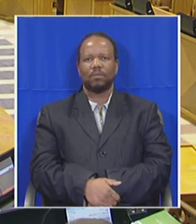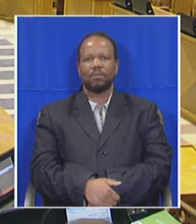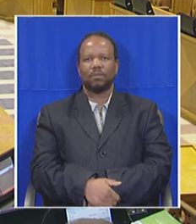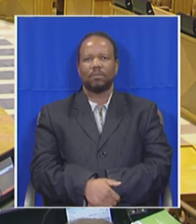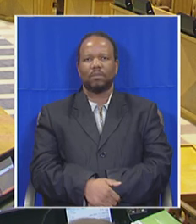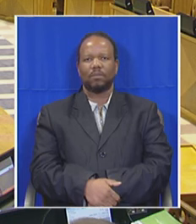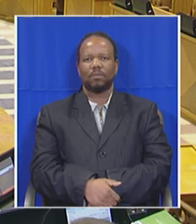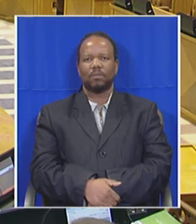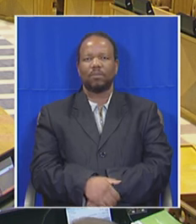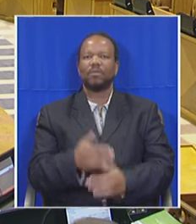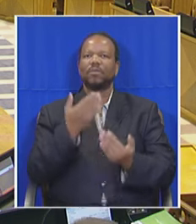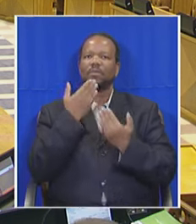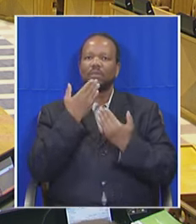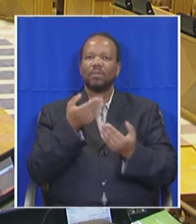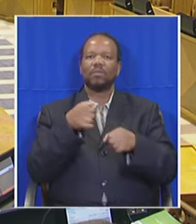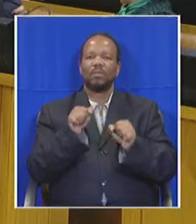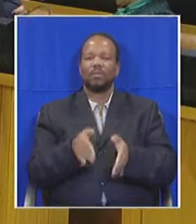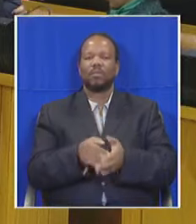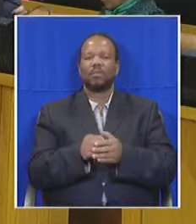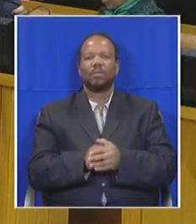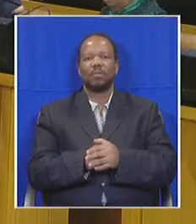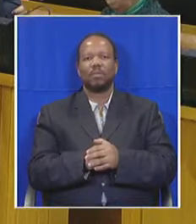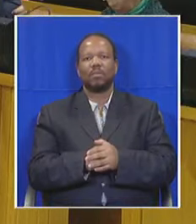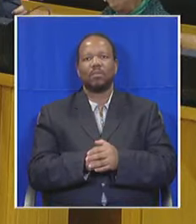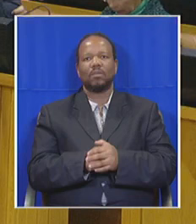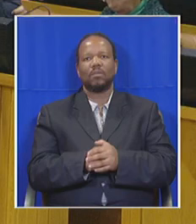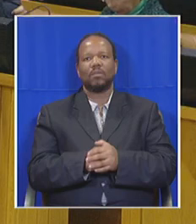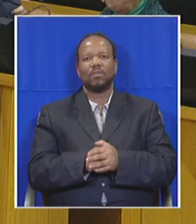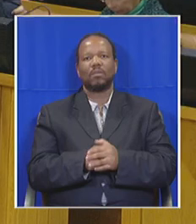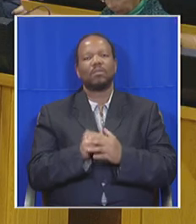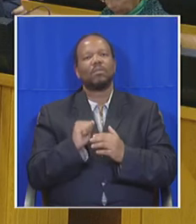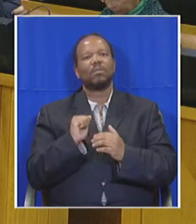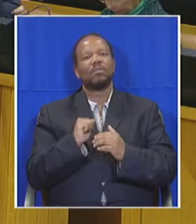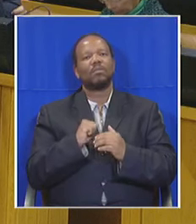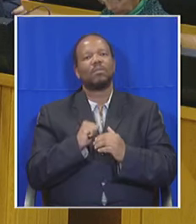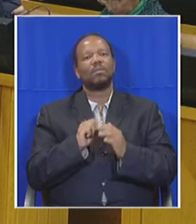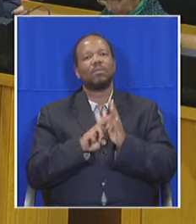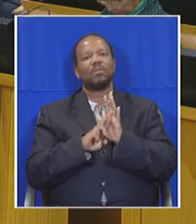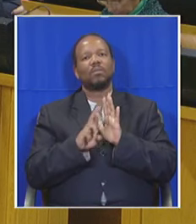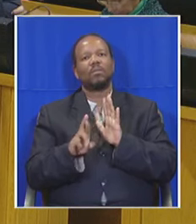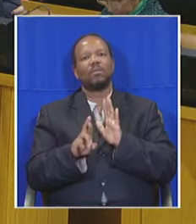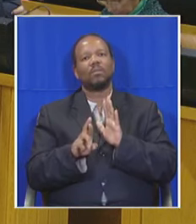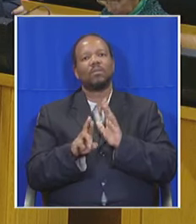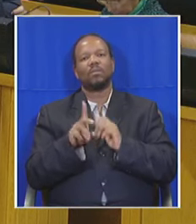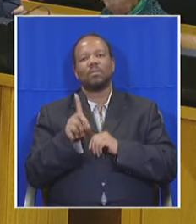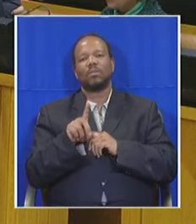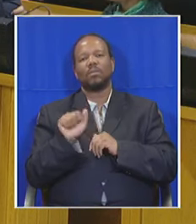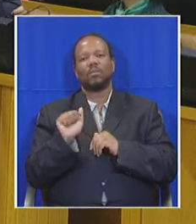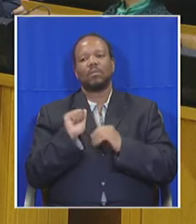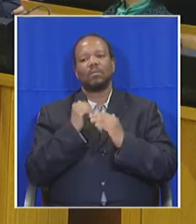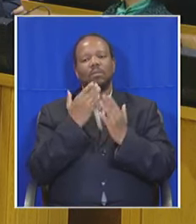Thank you, Chairperson. I hereby move without notice on behalf of the Democratic Alliance that this